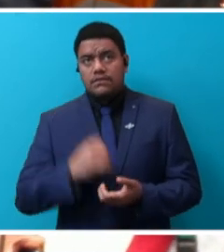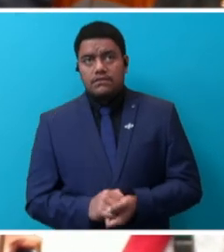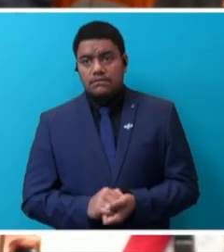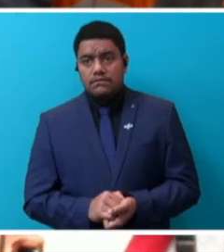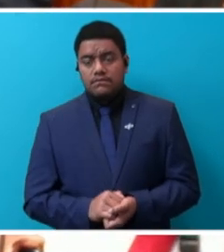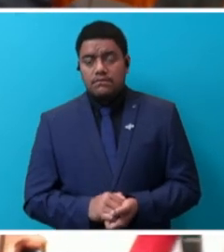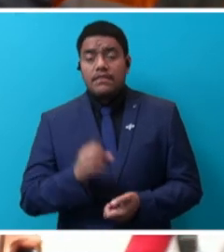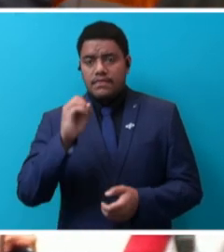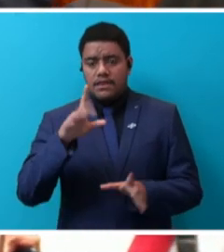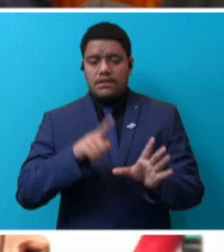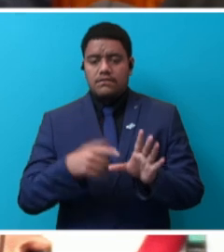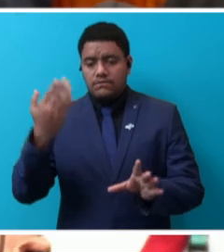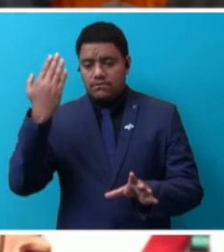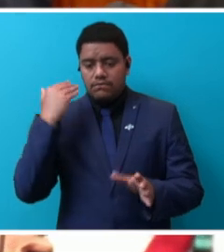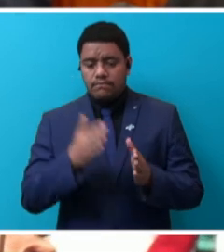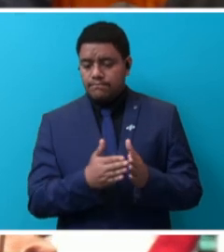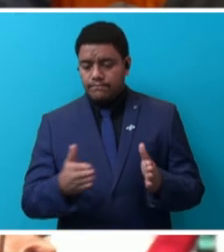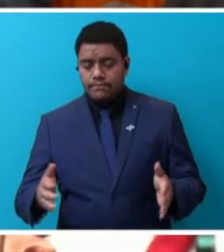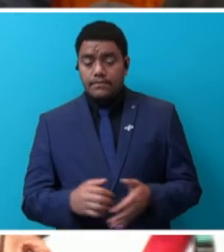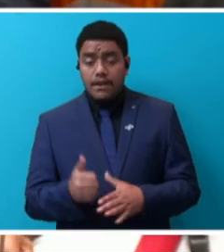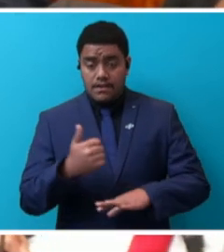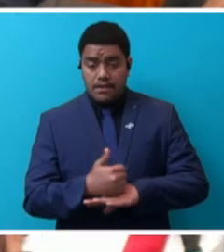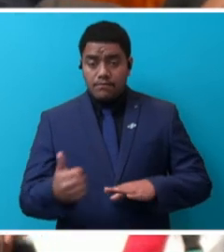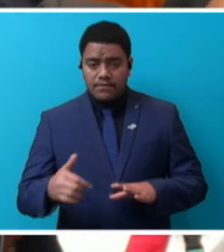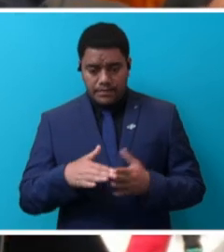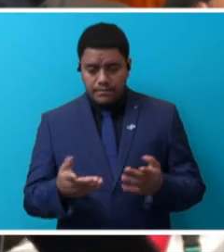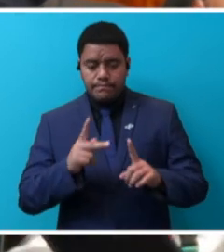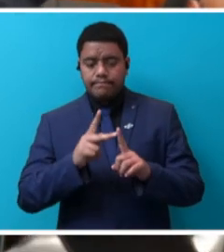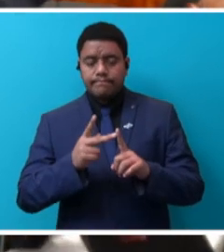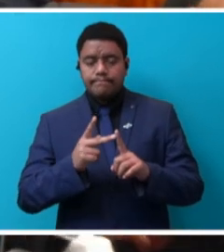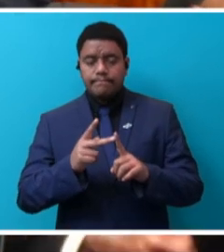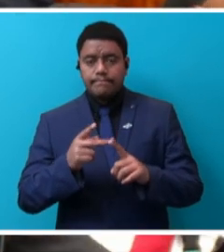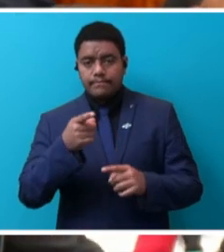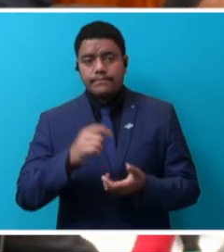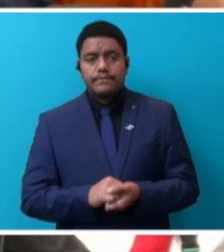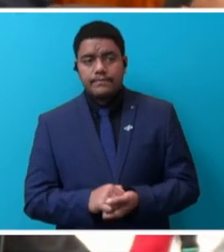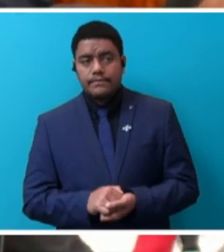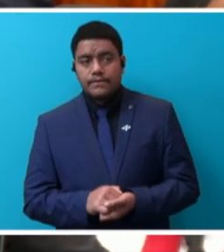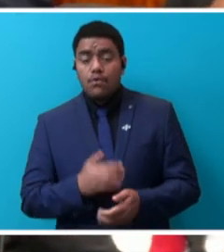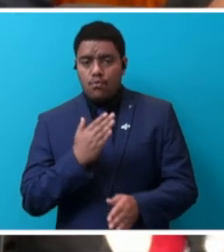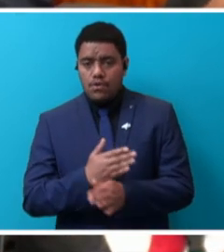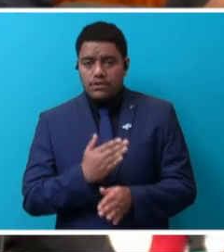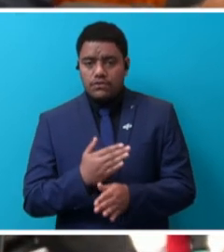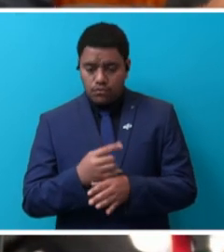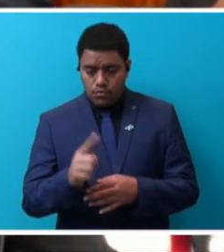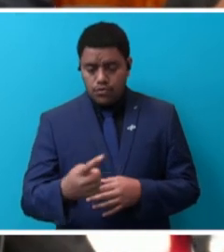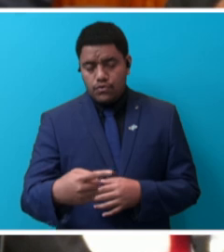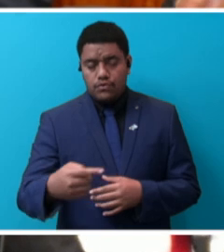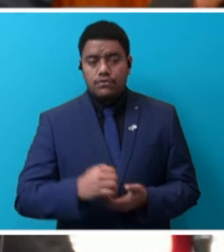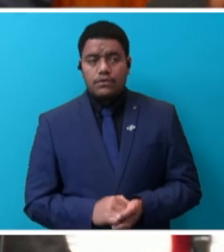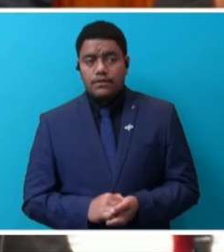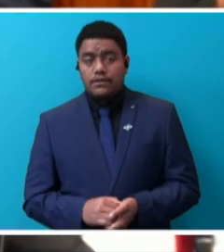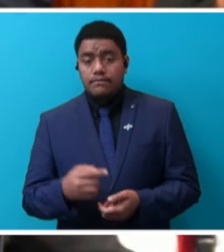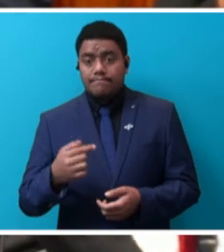from 10 years ago. So the government has prioritized immediate remedial works. I'm pleased to